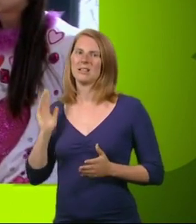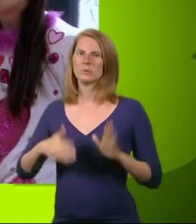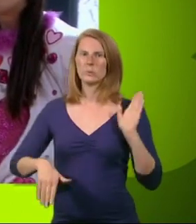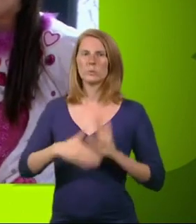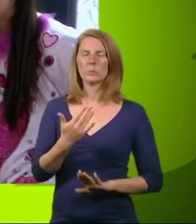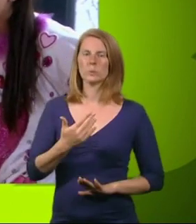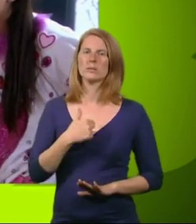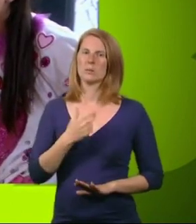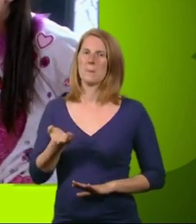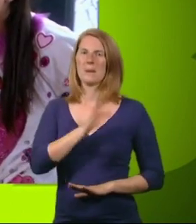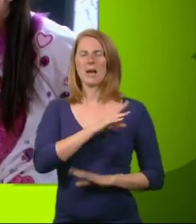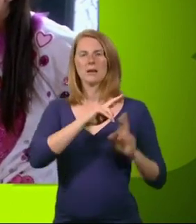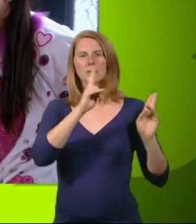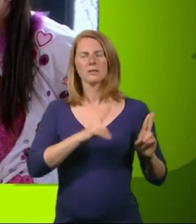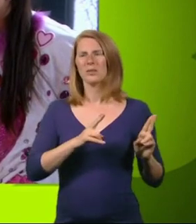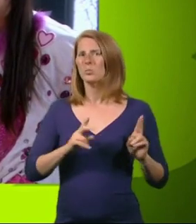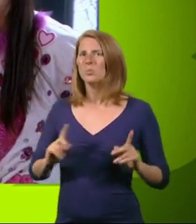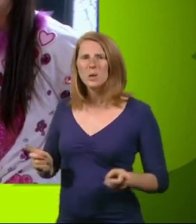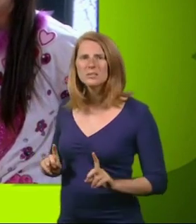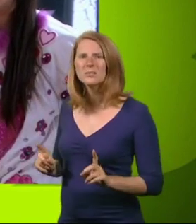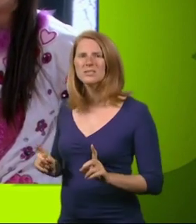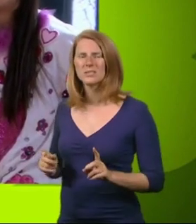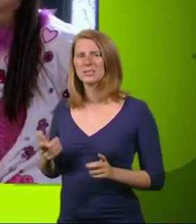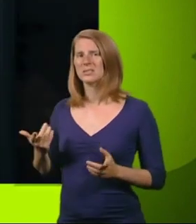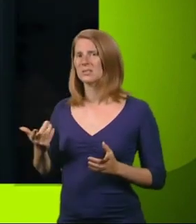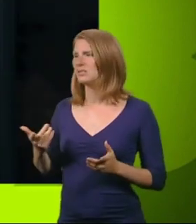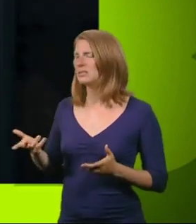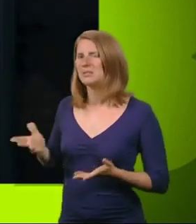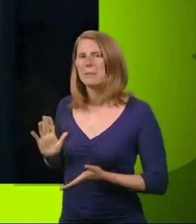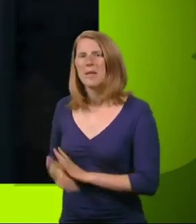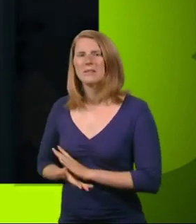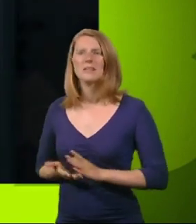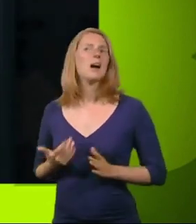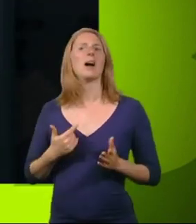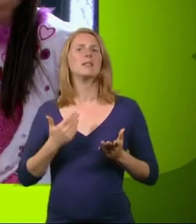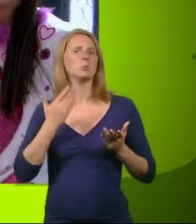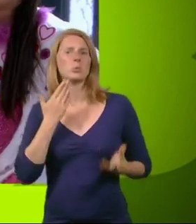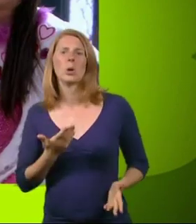dumping ground. What? But what about all the mess? I don't know.